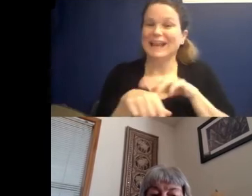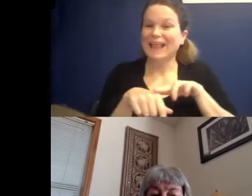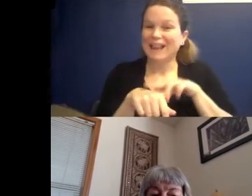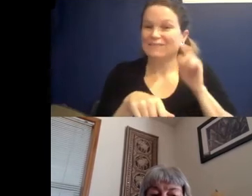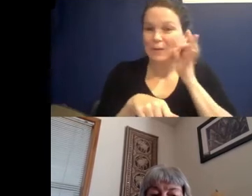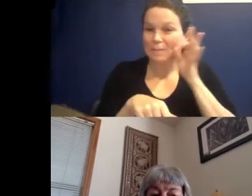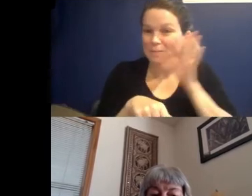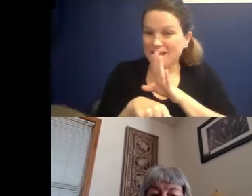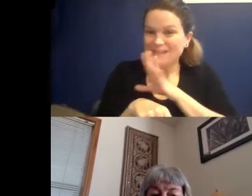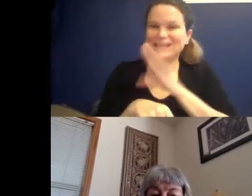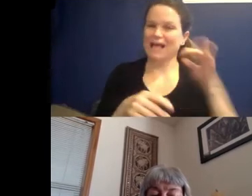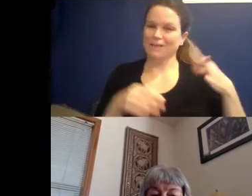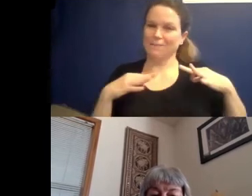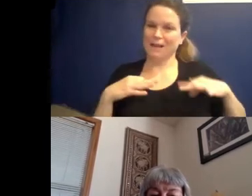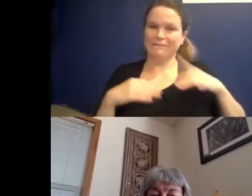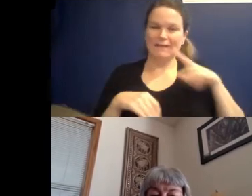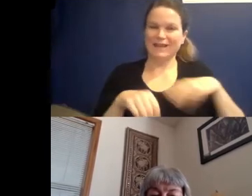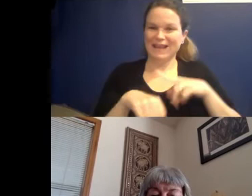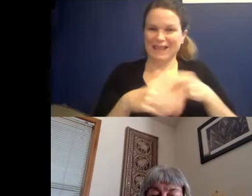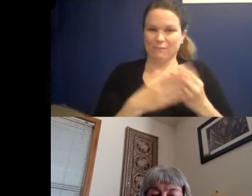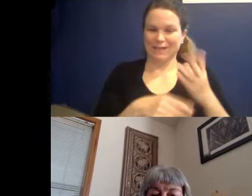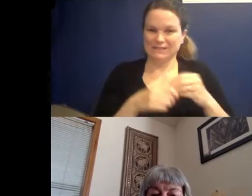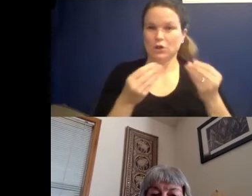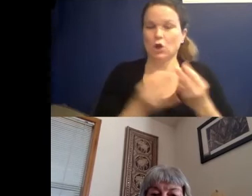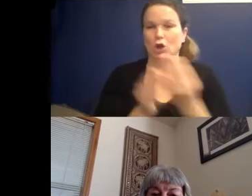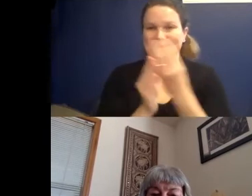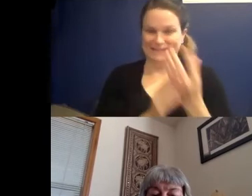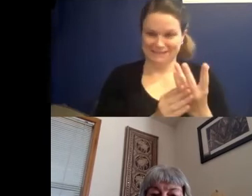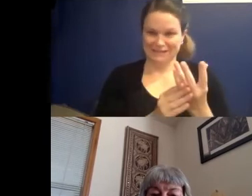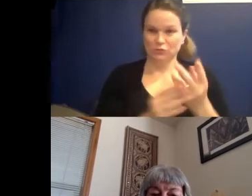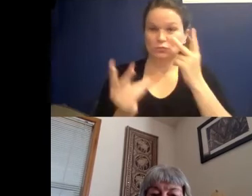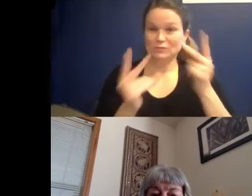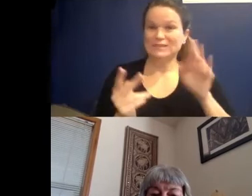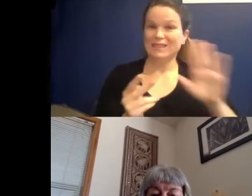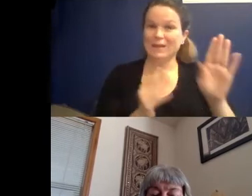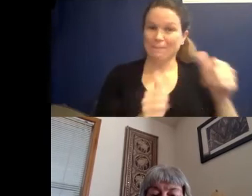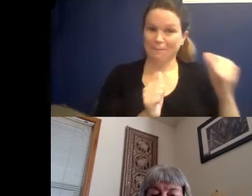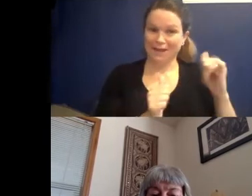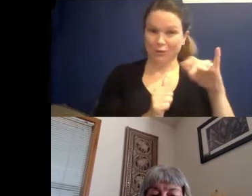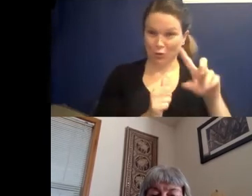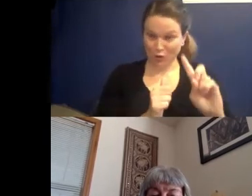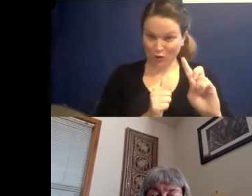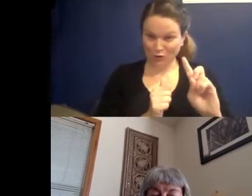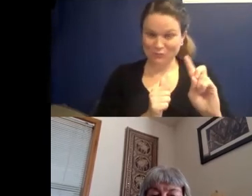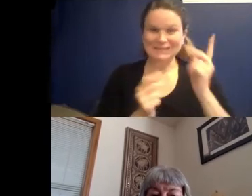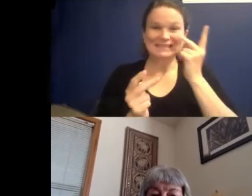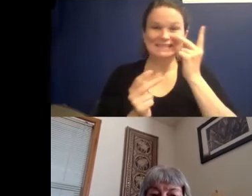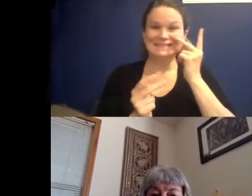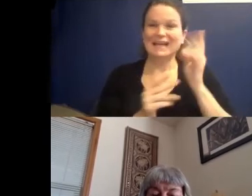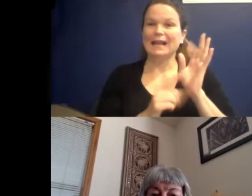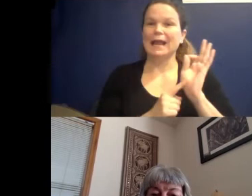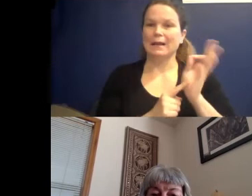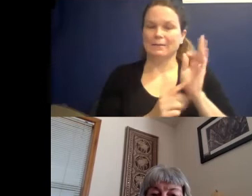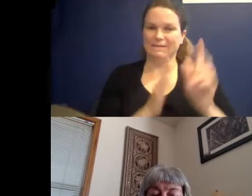in their gardens ever since. To get a closer look at Ray and Stephanie's backyard, see the 9-minute video she